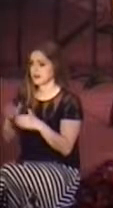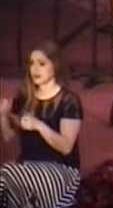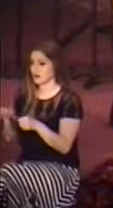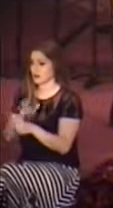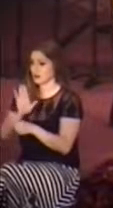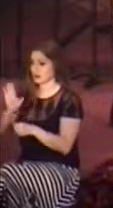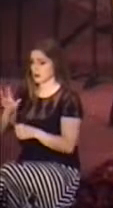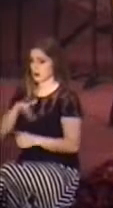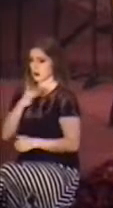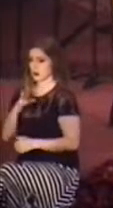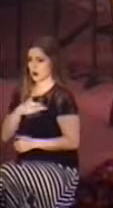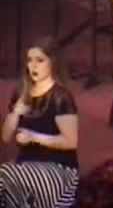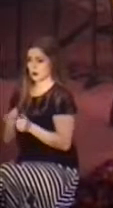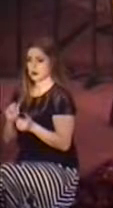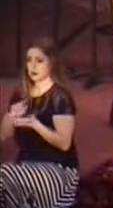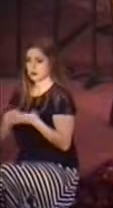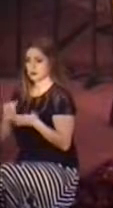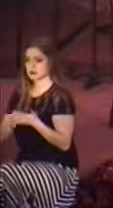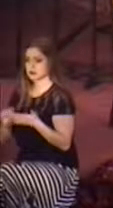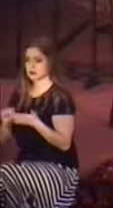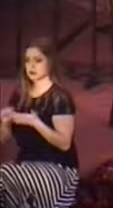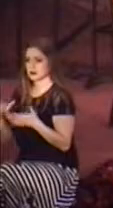with the scriptures and try to get that balance,